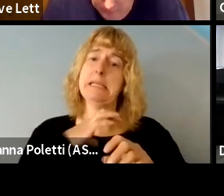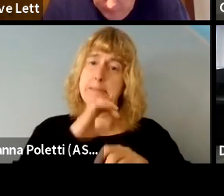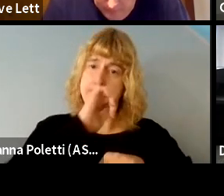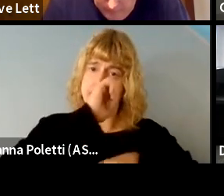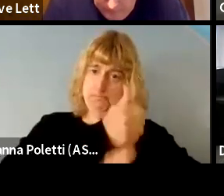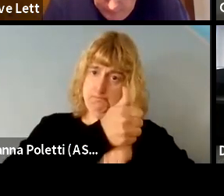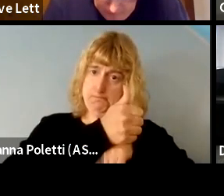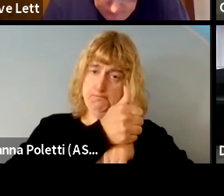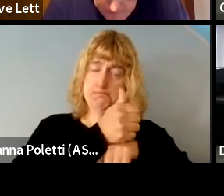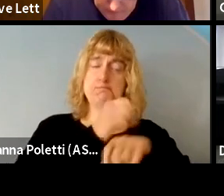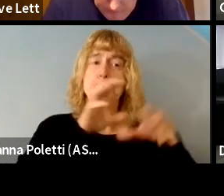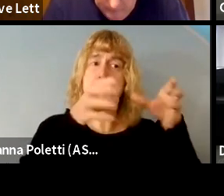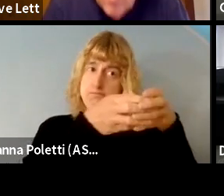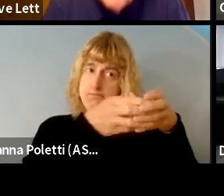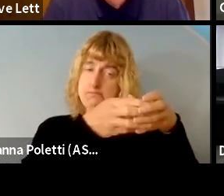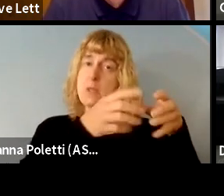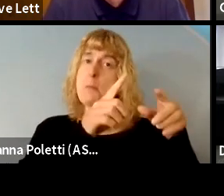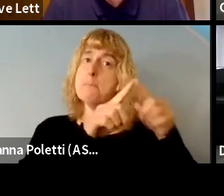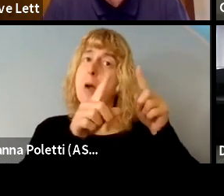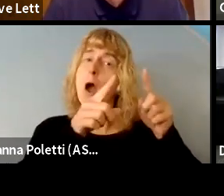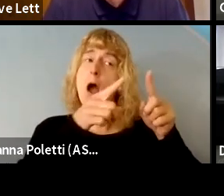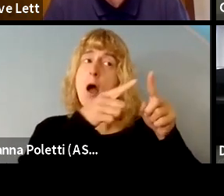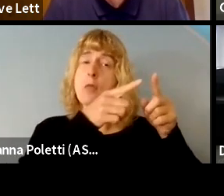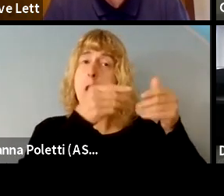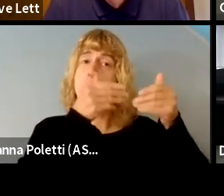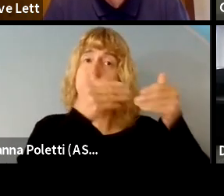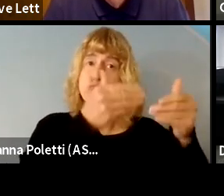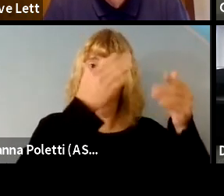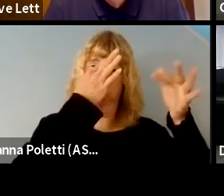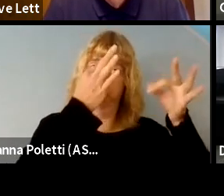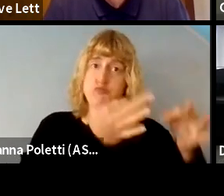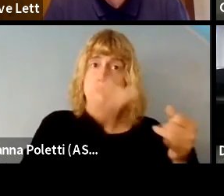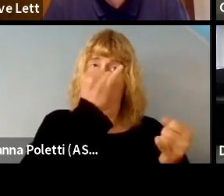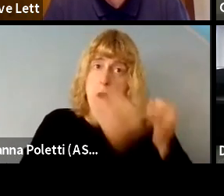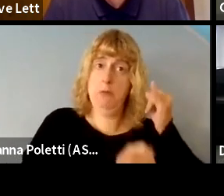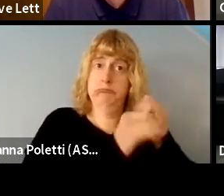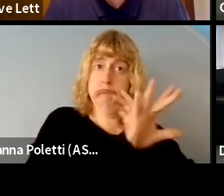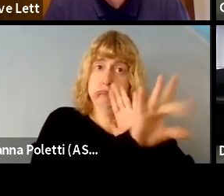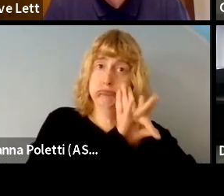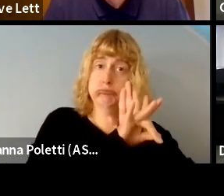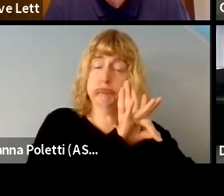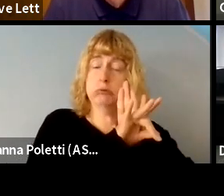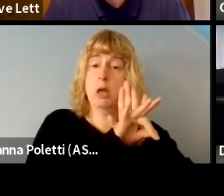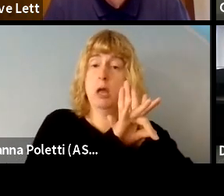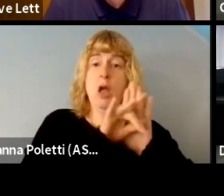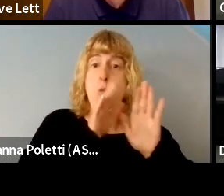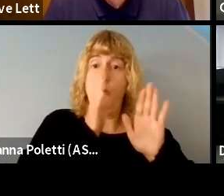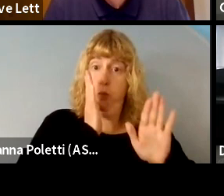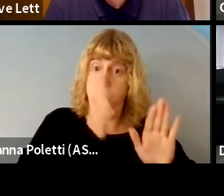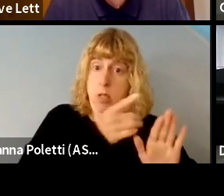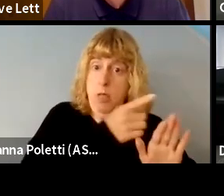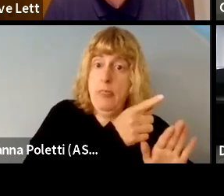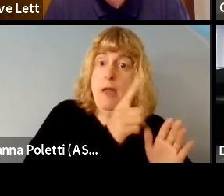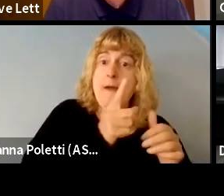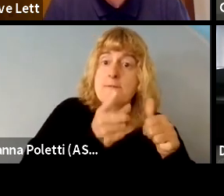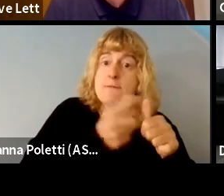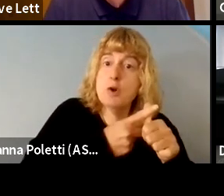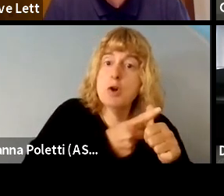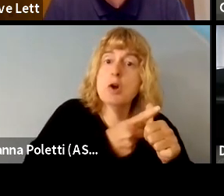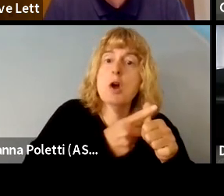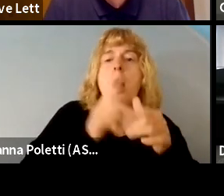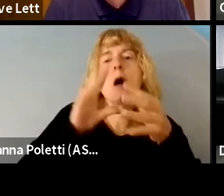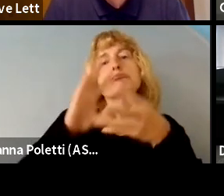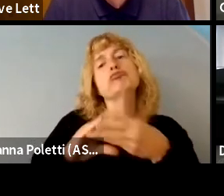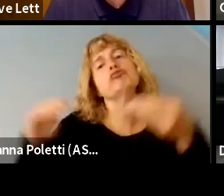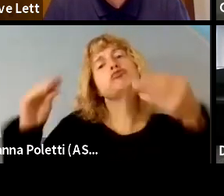committee, before they decide to take the final vote on the executive director, will they present it to the total